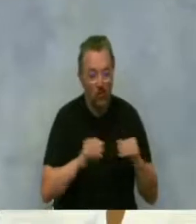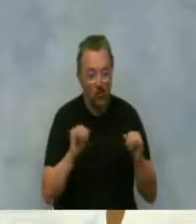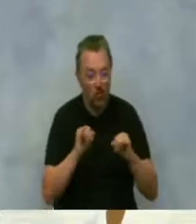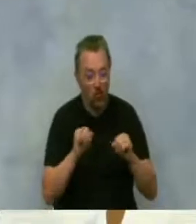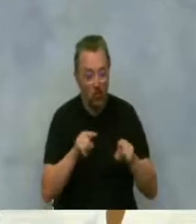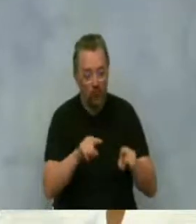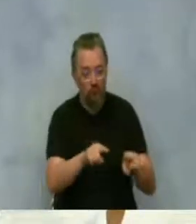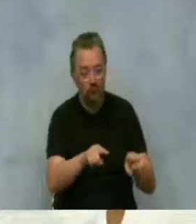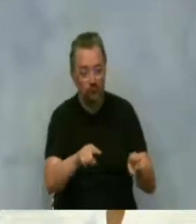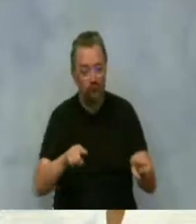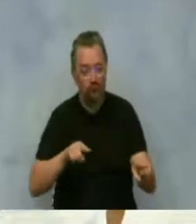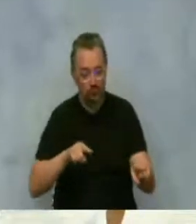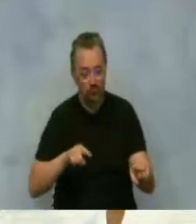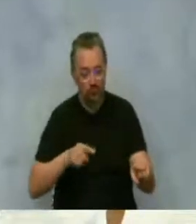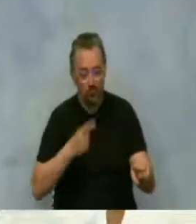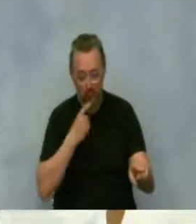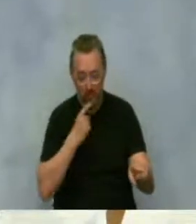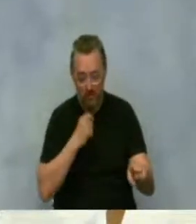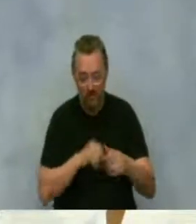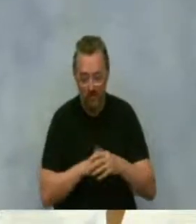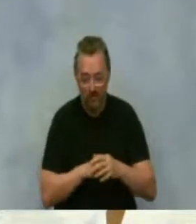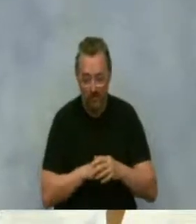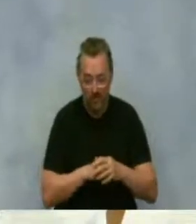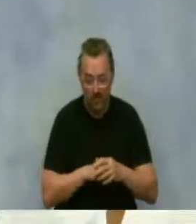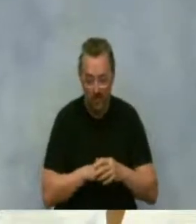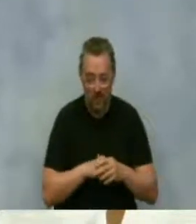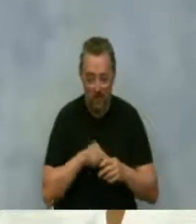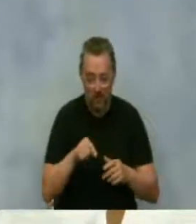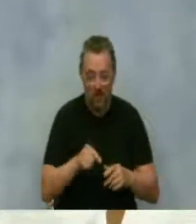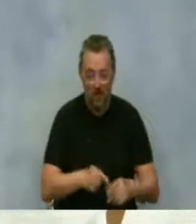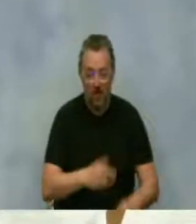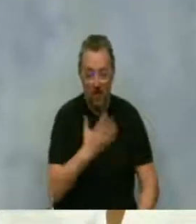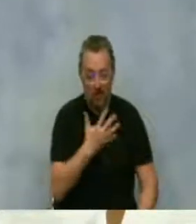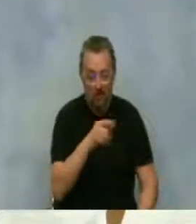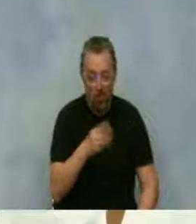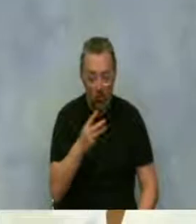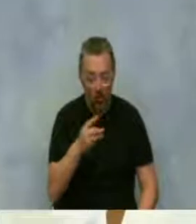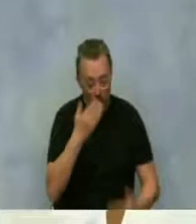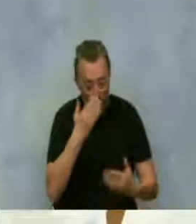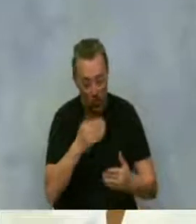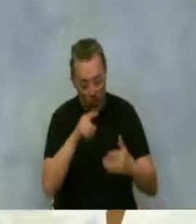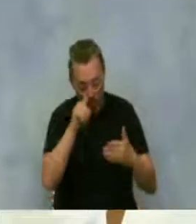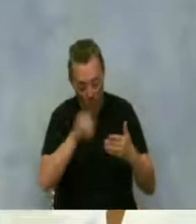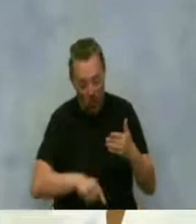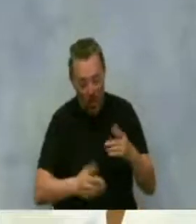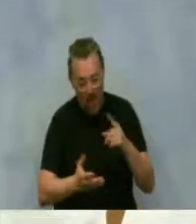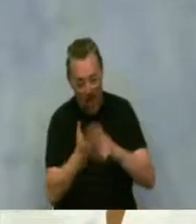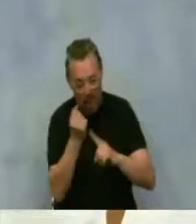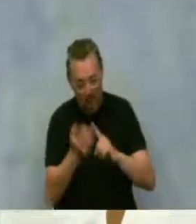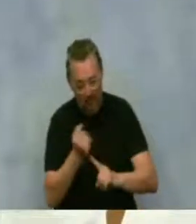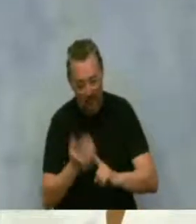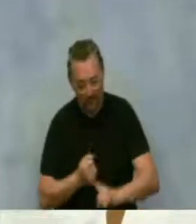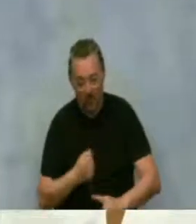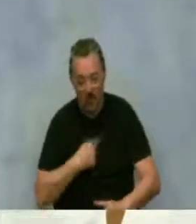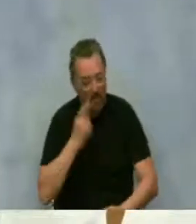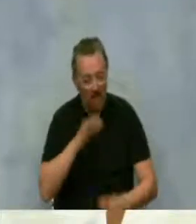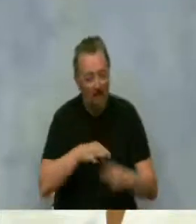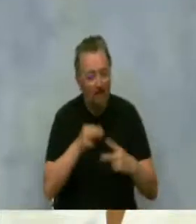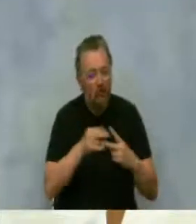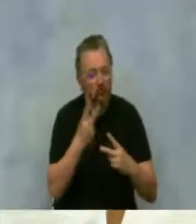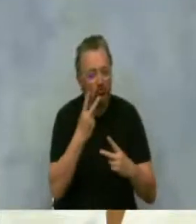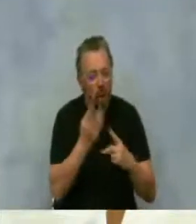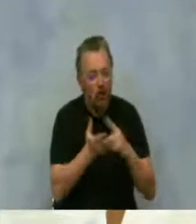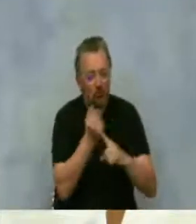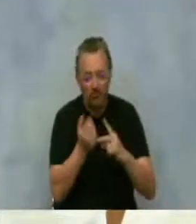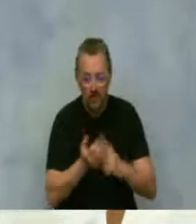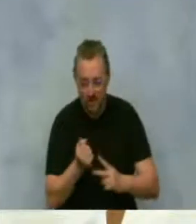red. 5.3 provides an outcome of all the achievements in the year, and I'd maybe pick out 2 or 3. Firstly, perhaps